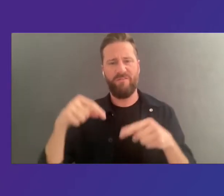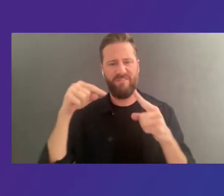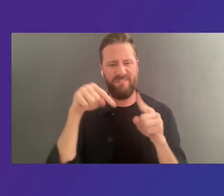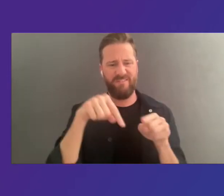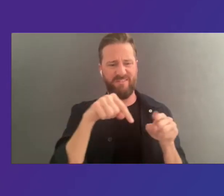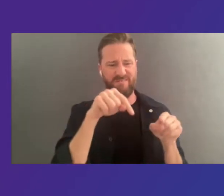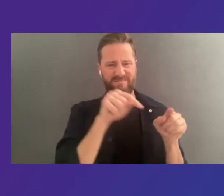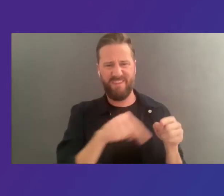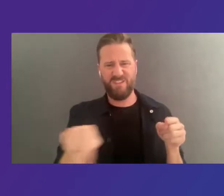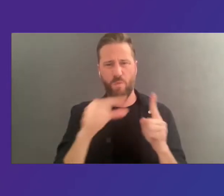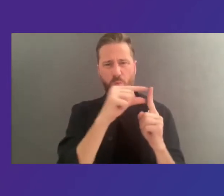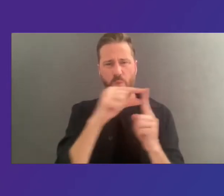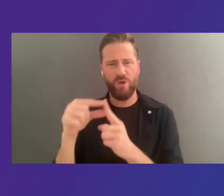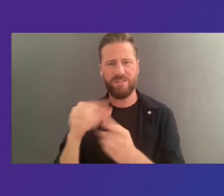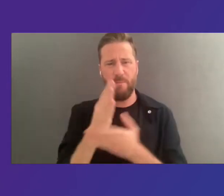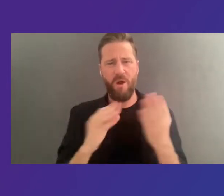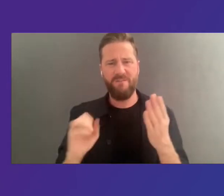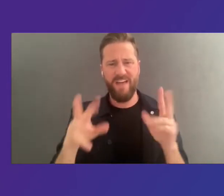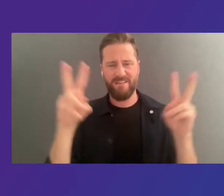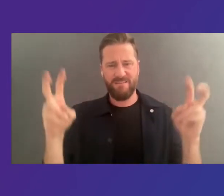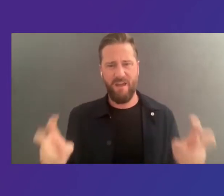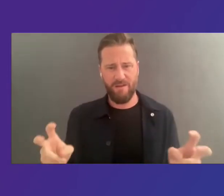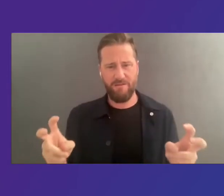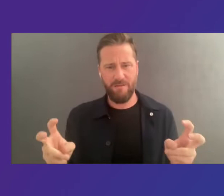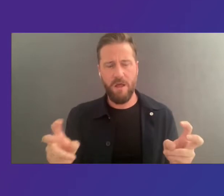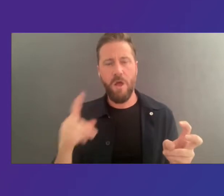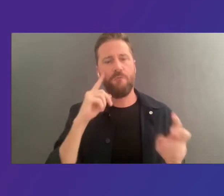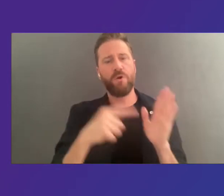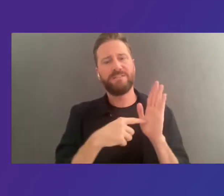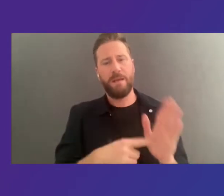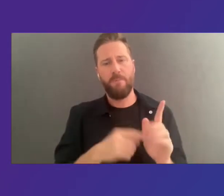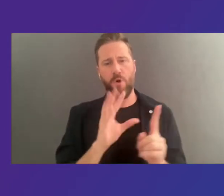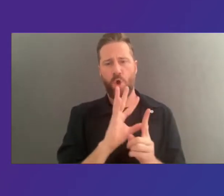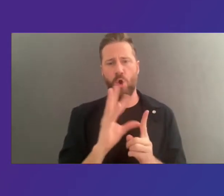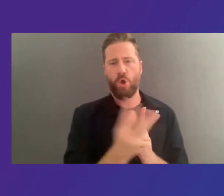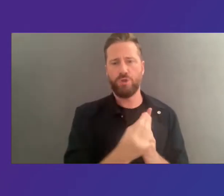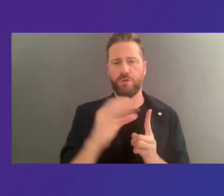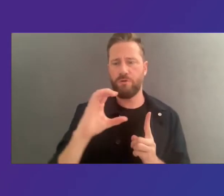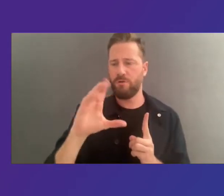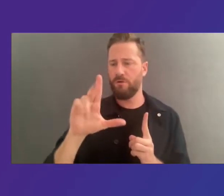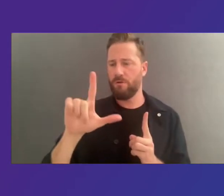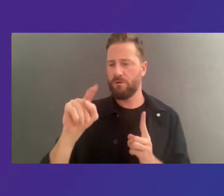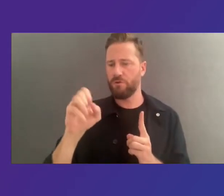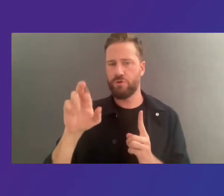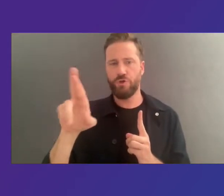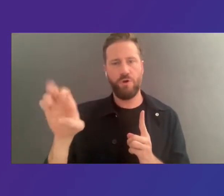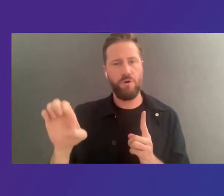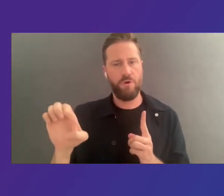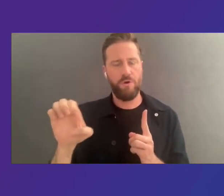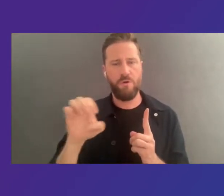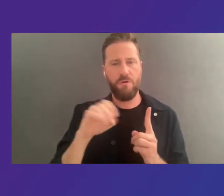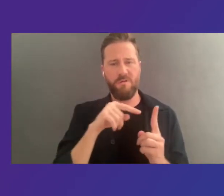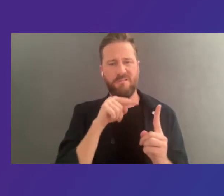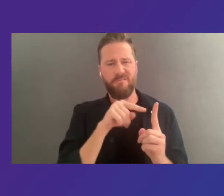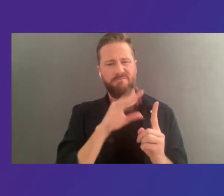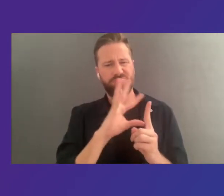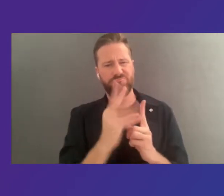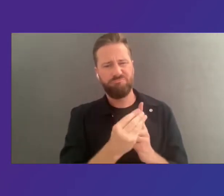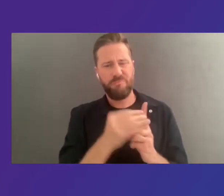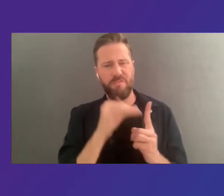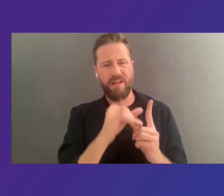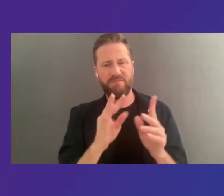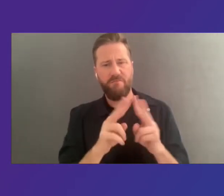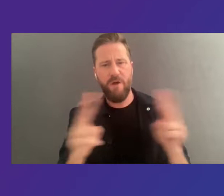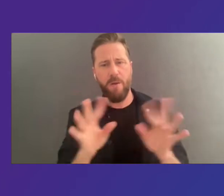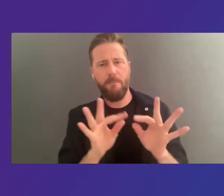are a part of this title. For instance, the word culture, which is exceptionally